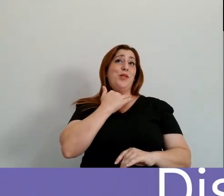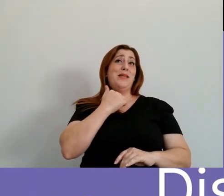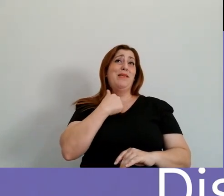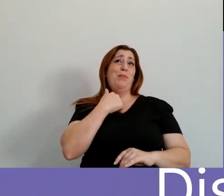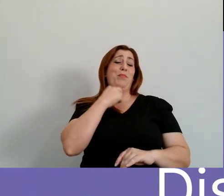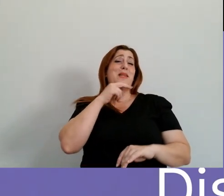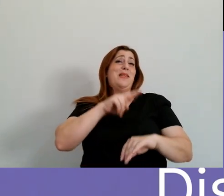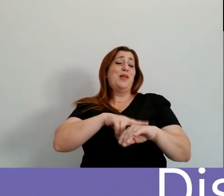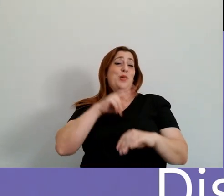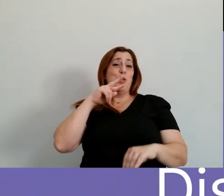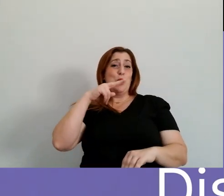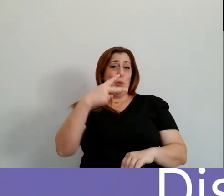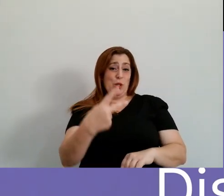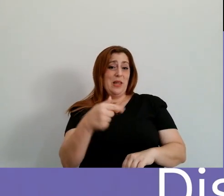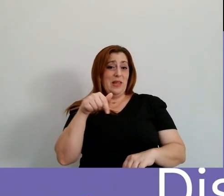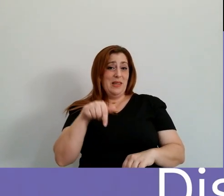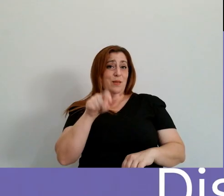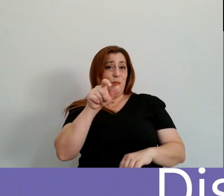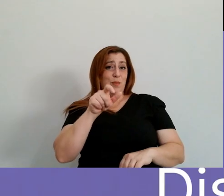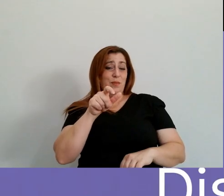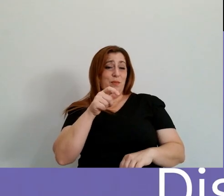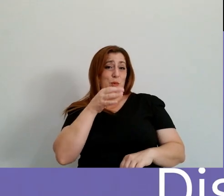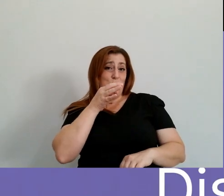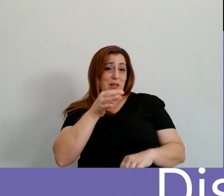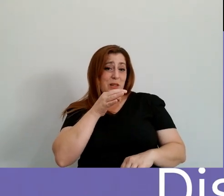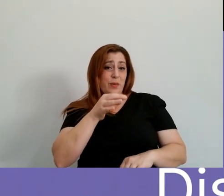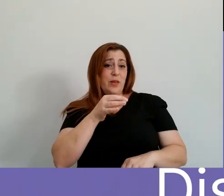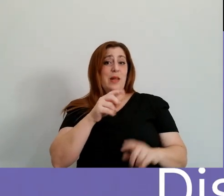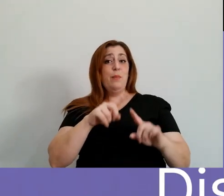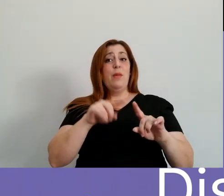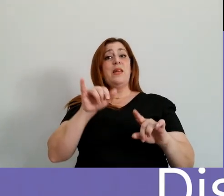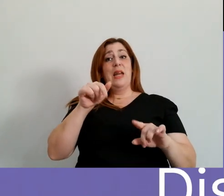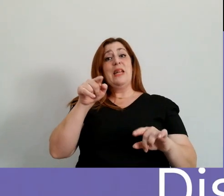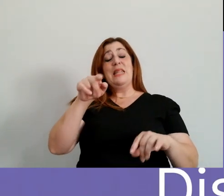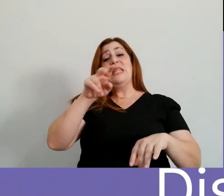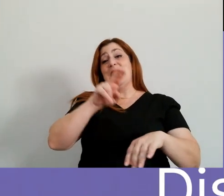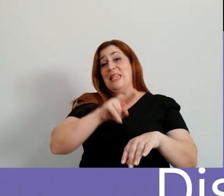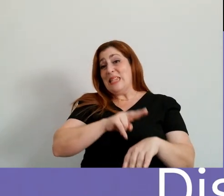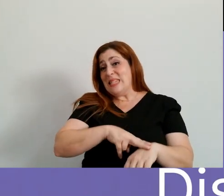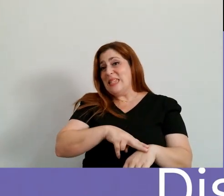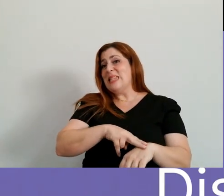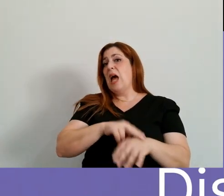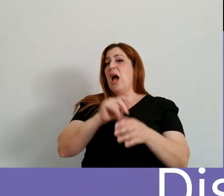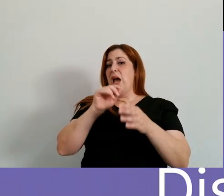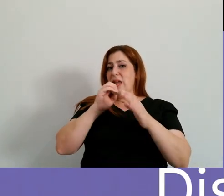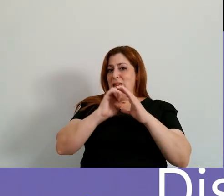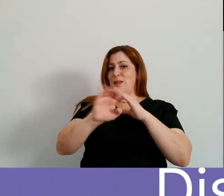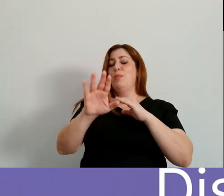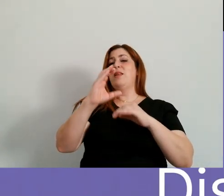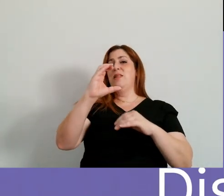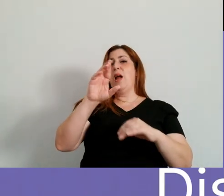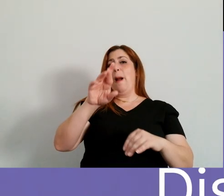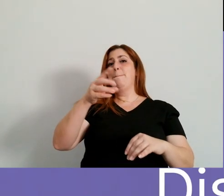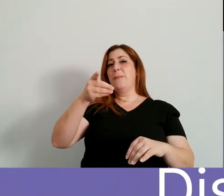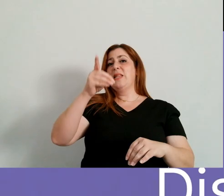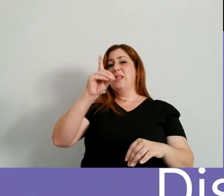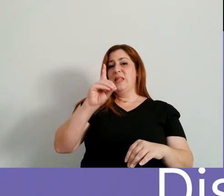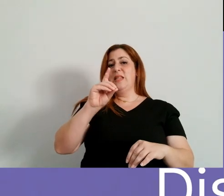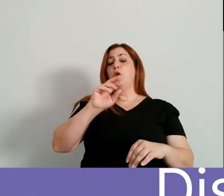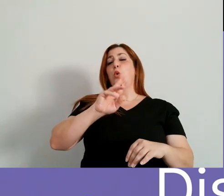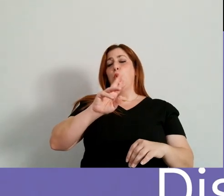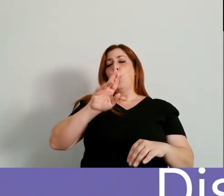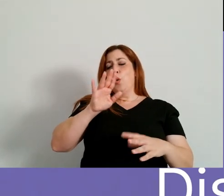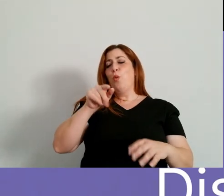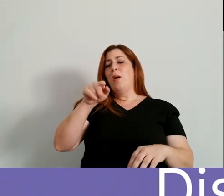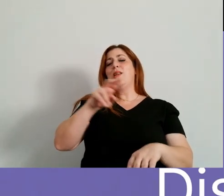this question, but if you wish, I'm sure if you write to CRPD, there could be, we do have people who are specialized